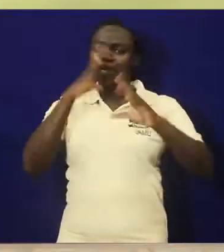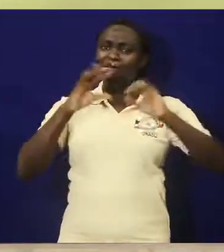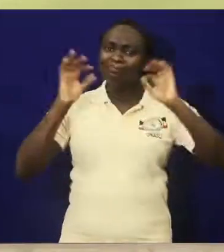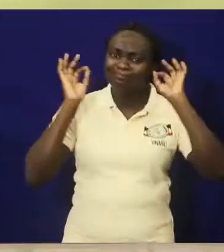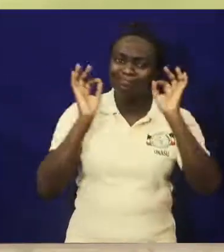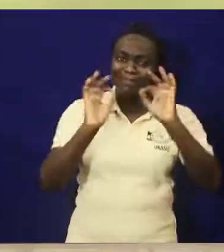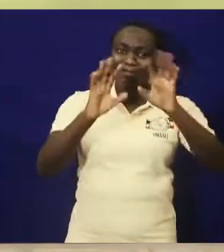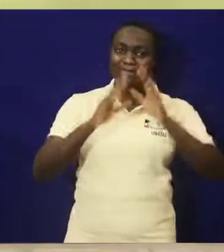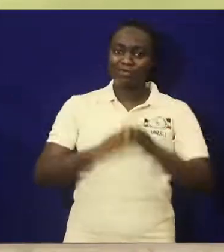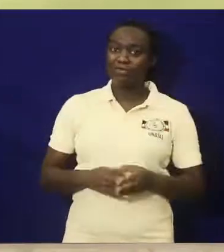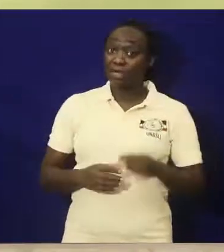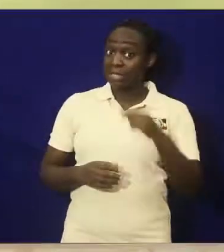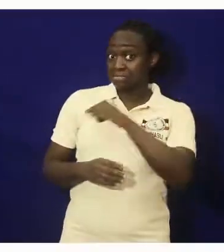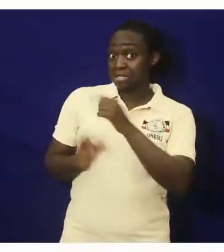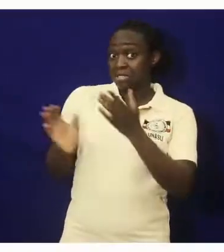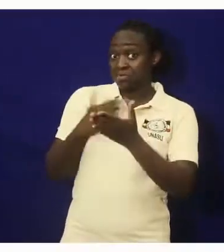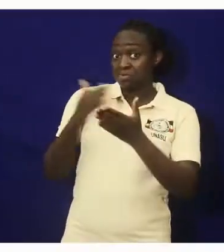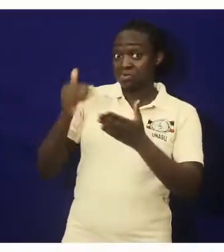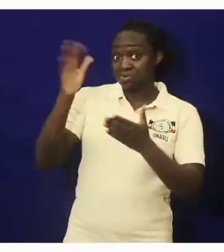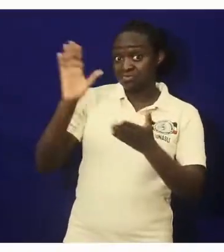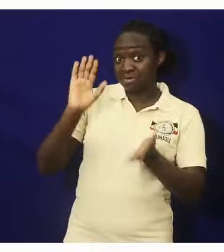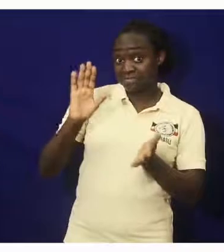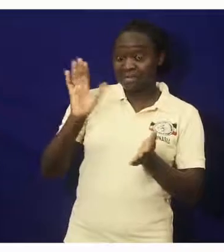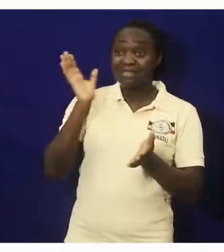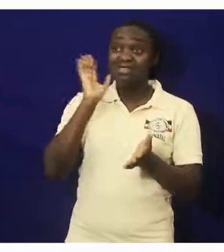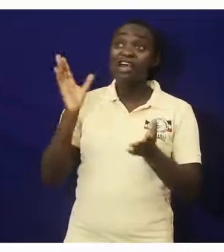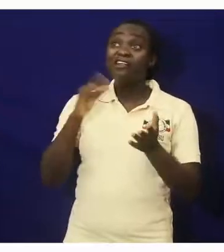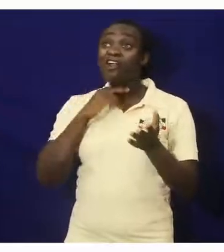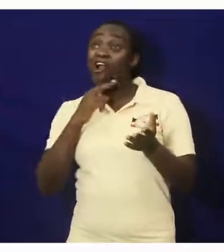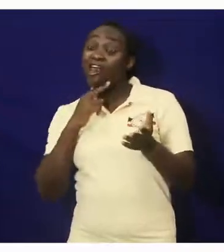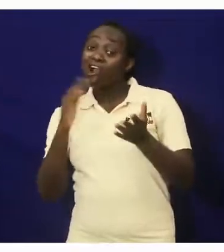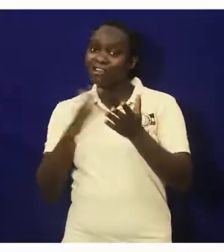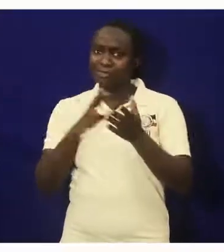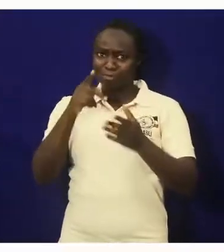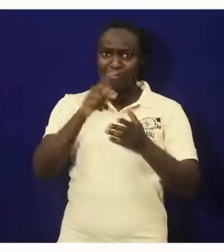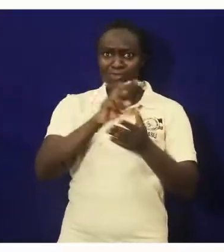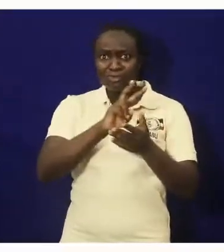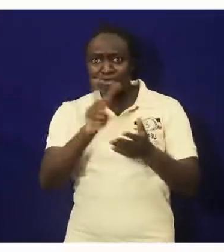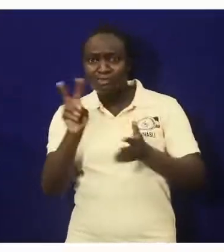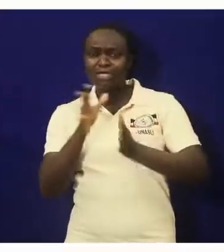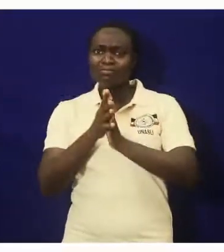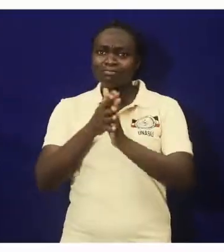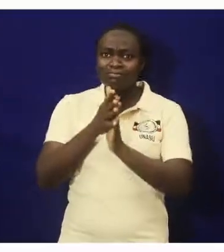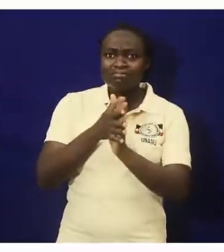Very nice song. What do we learn from this part?